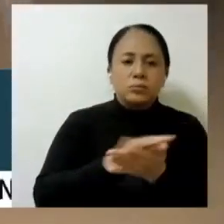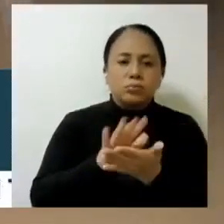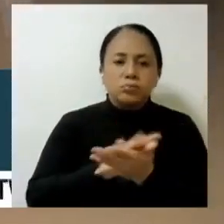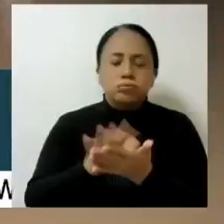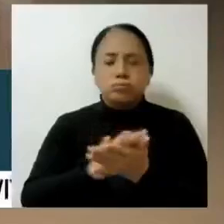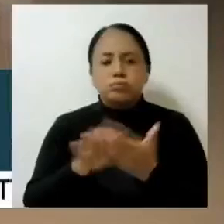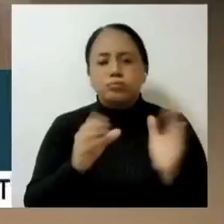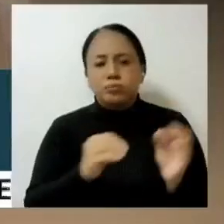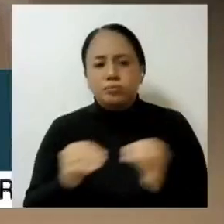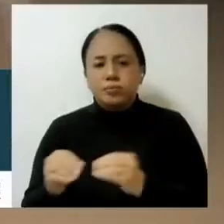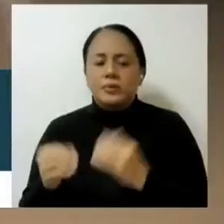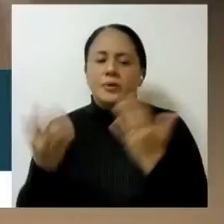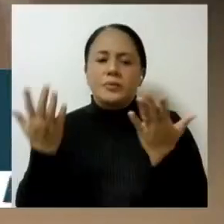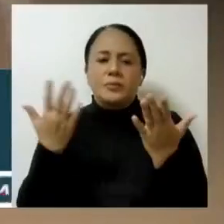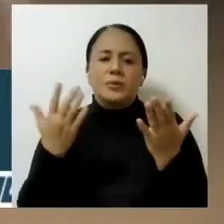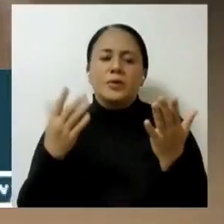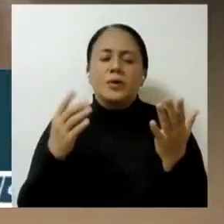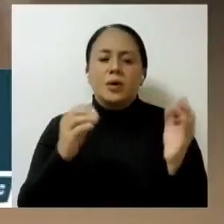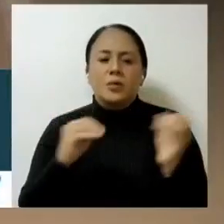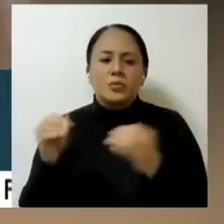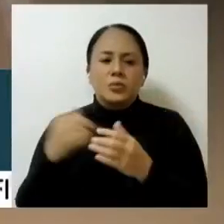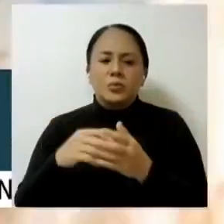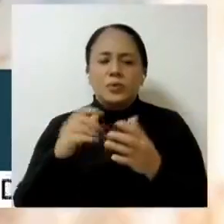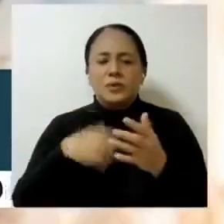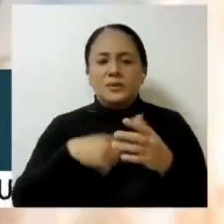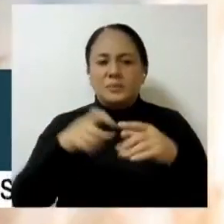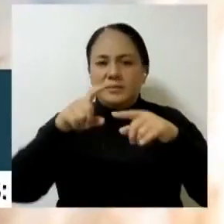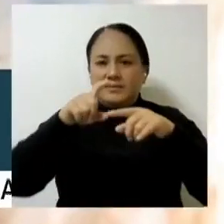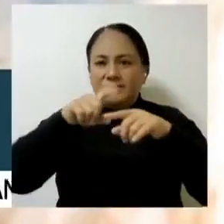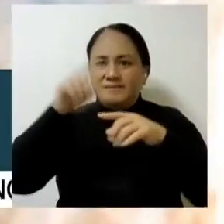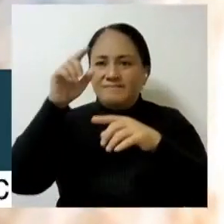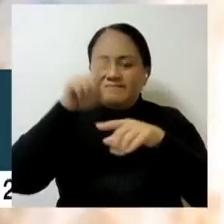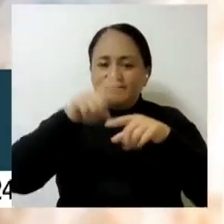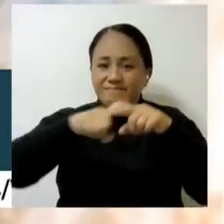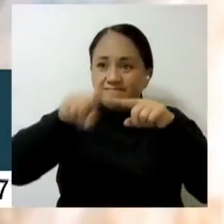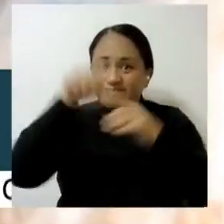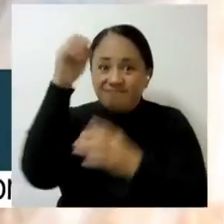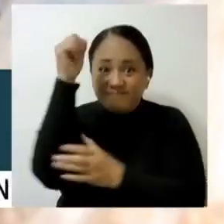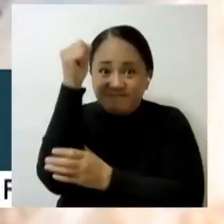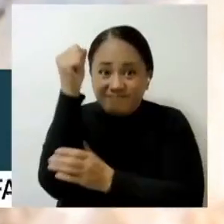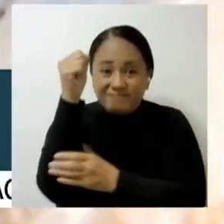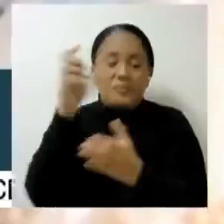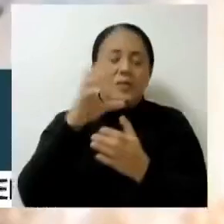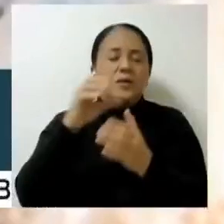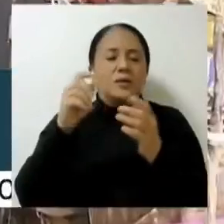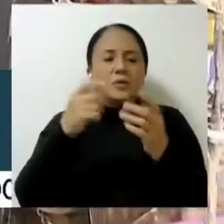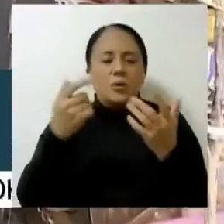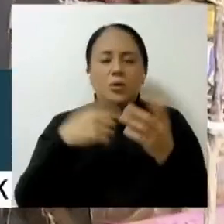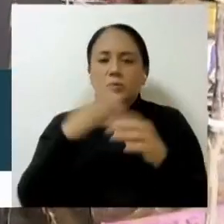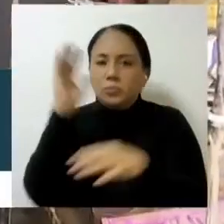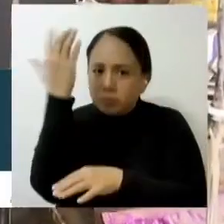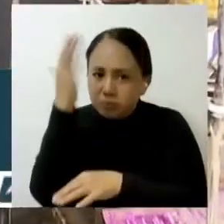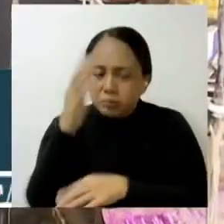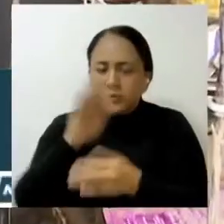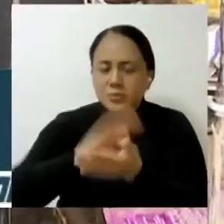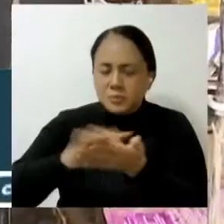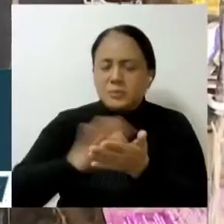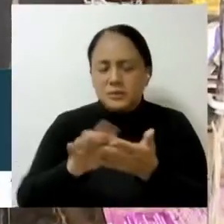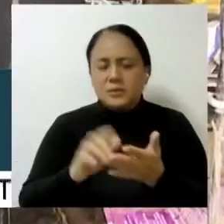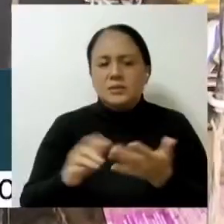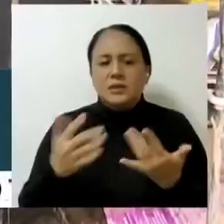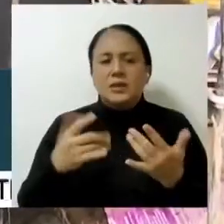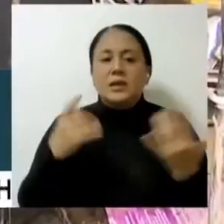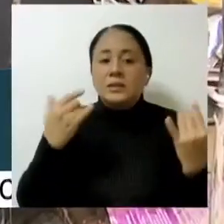electric posts and trees in these areas. As to the isolated areas, according to the